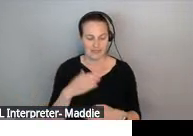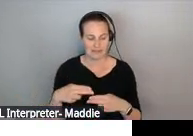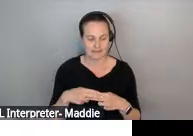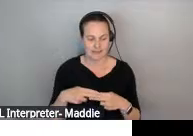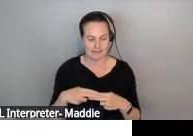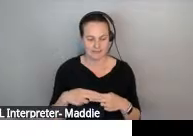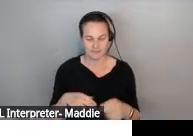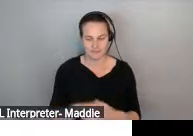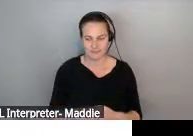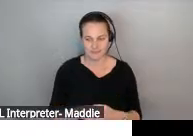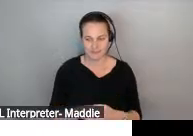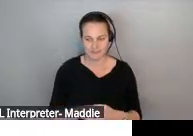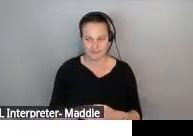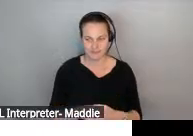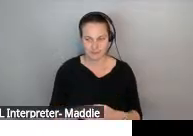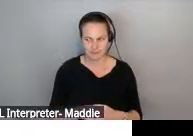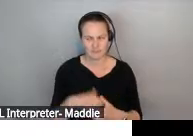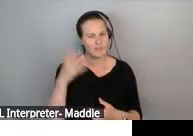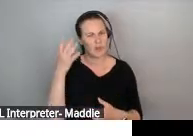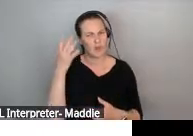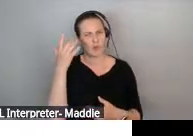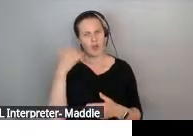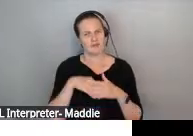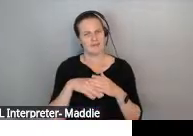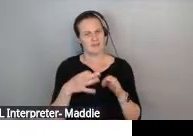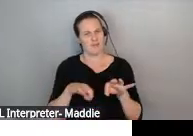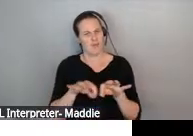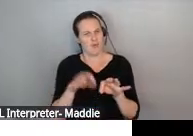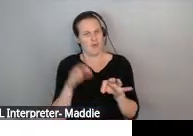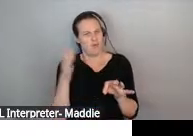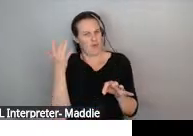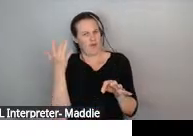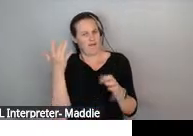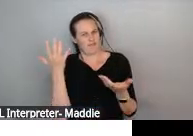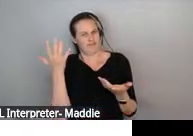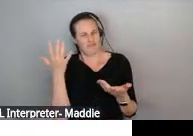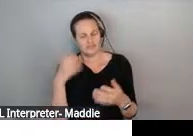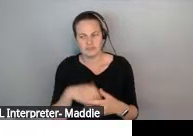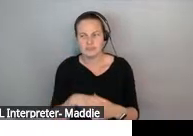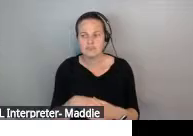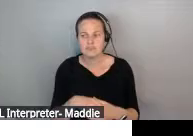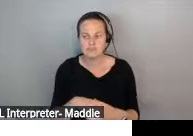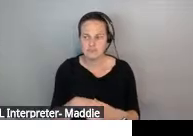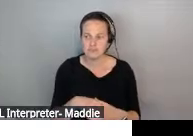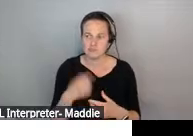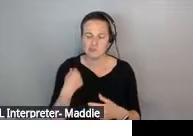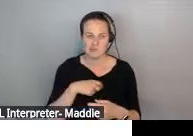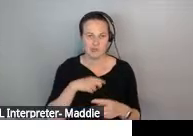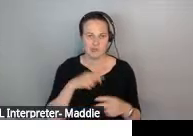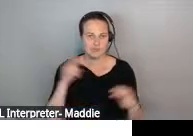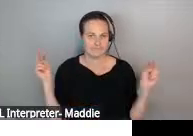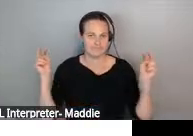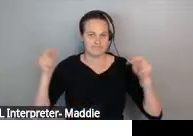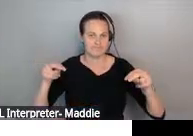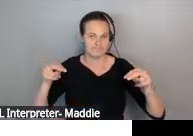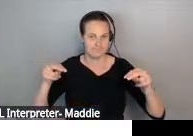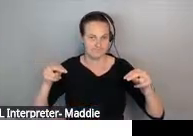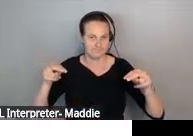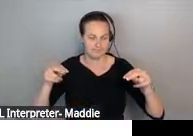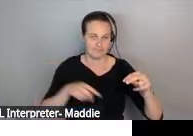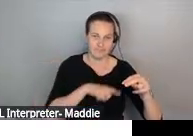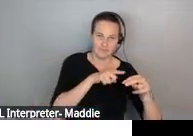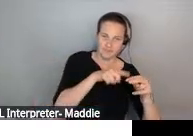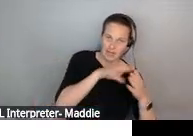So why does accessibility matter? So we're going to look at this from two different perspectives. We're going to look at it from the